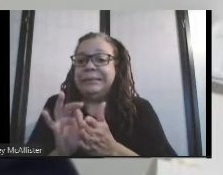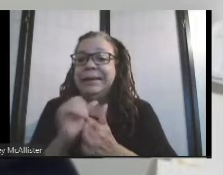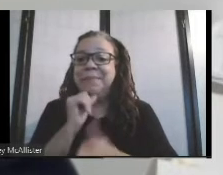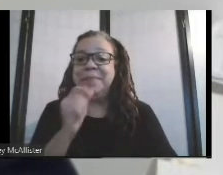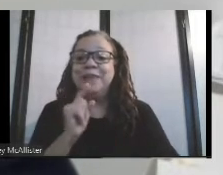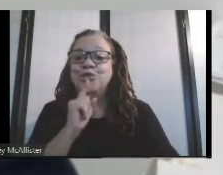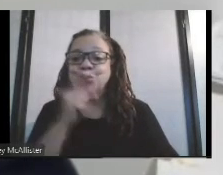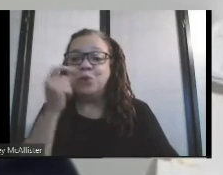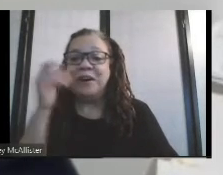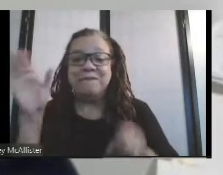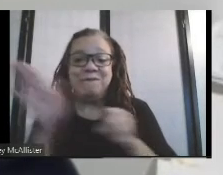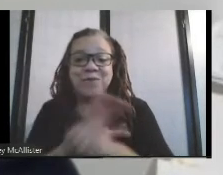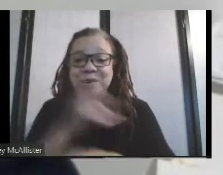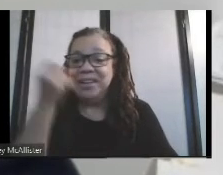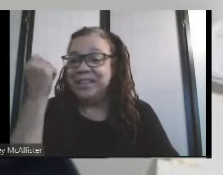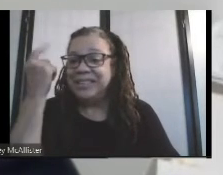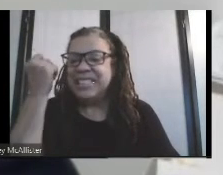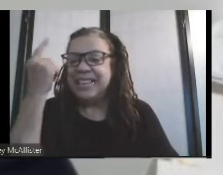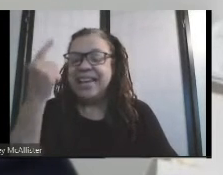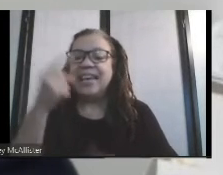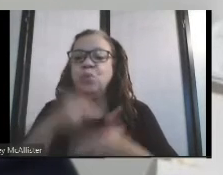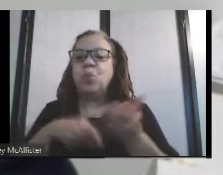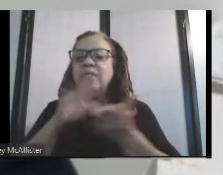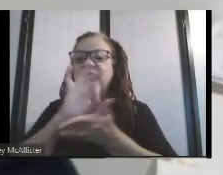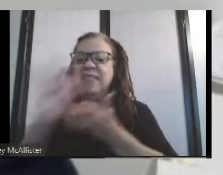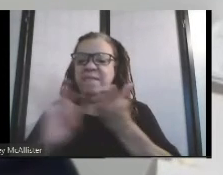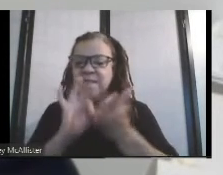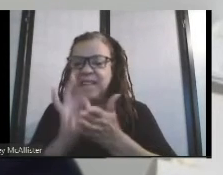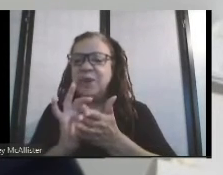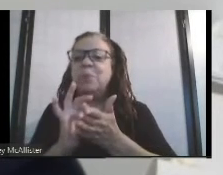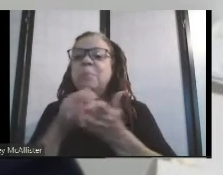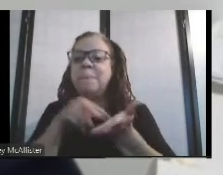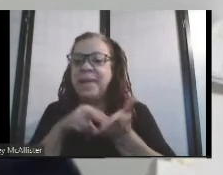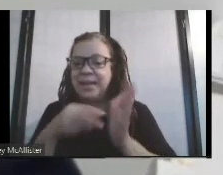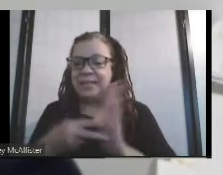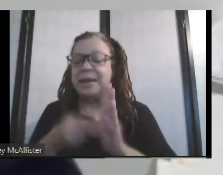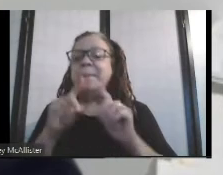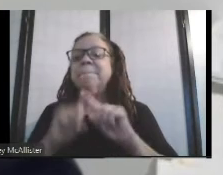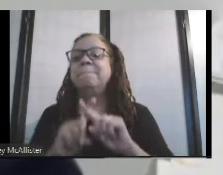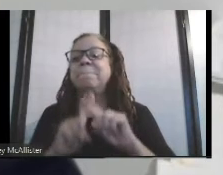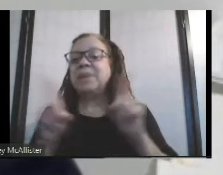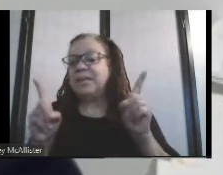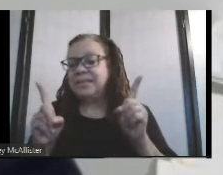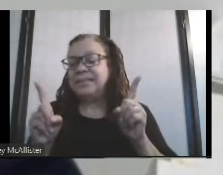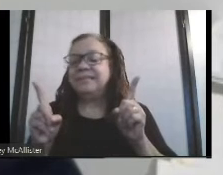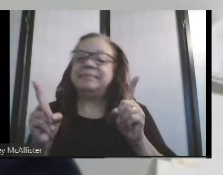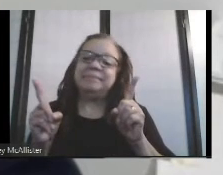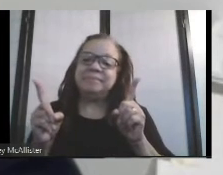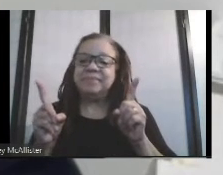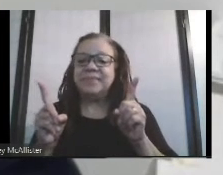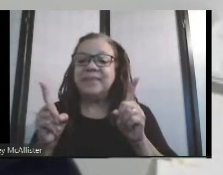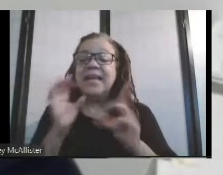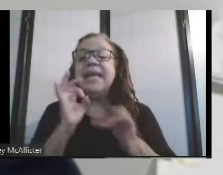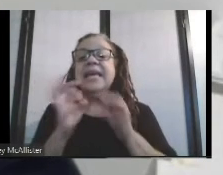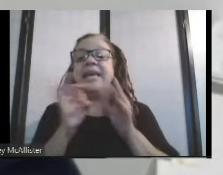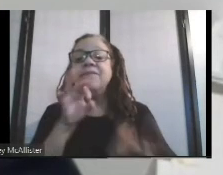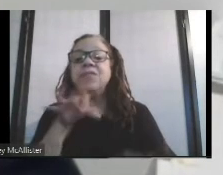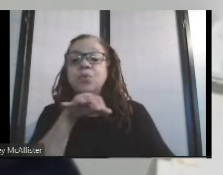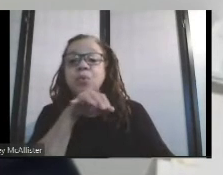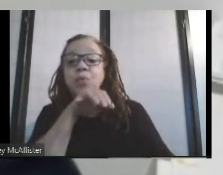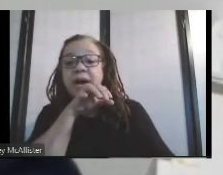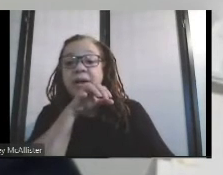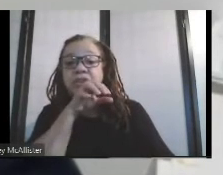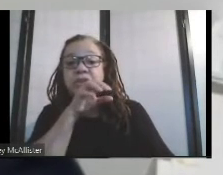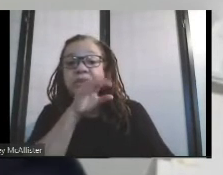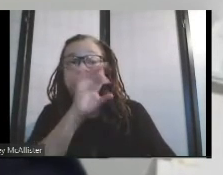pretend to know that I totally understood all of the symbolic content in it, but you know, if you